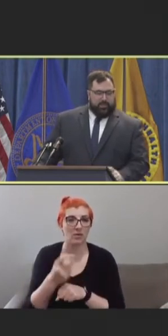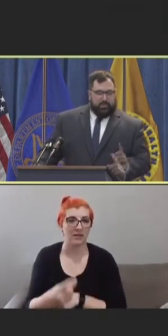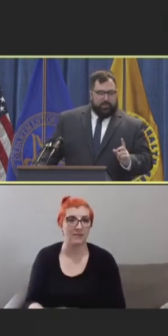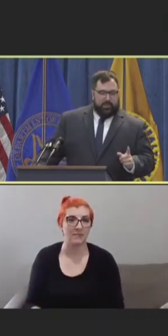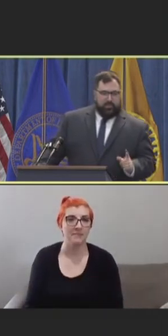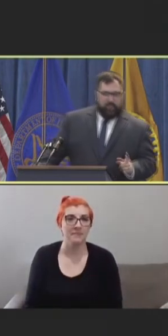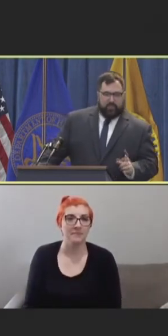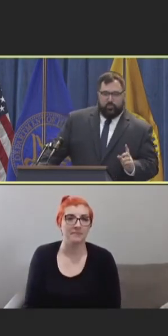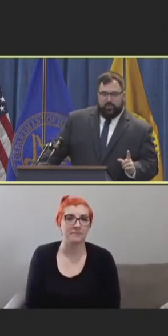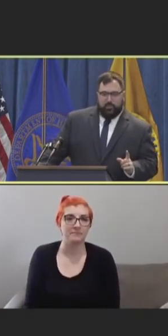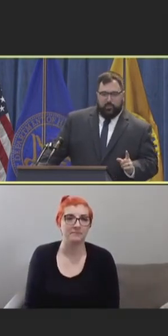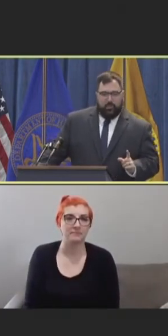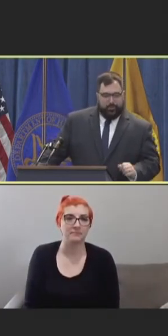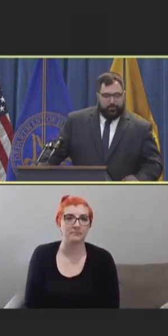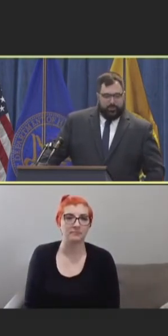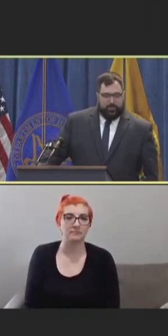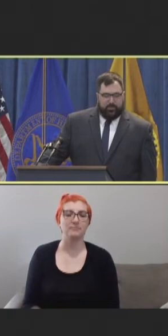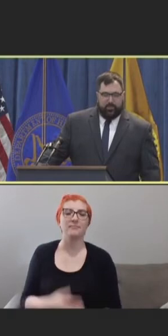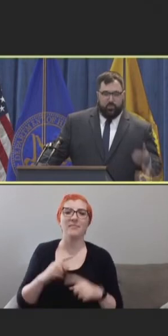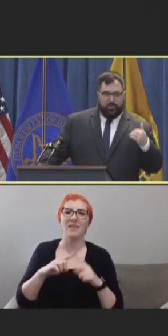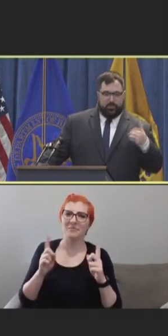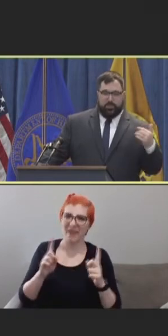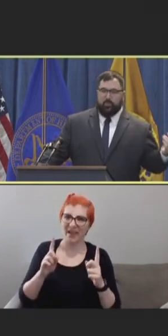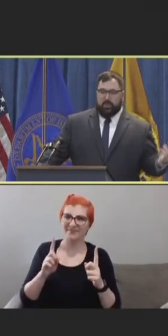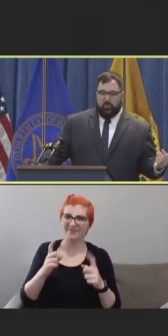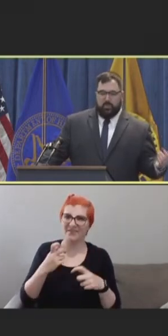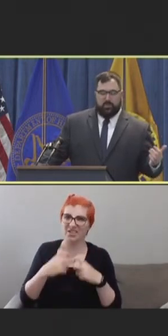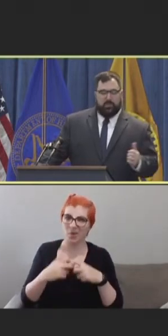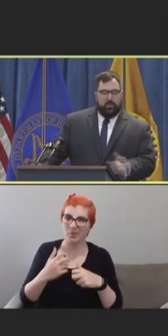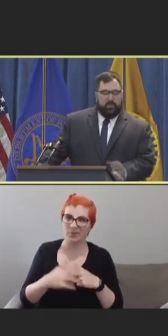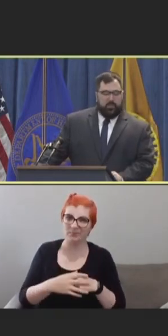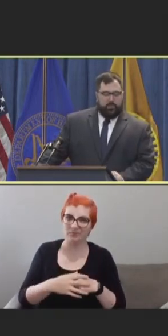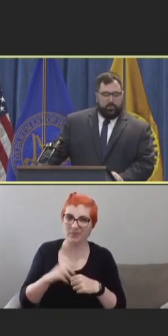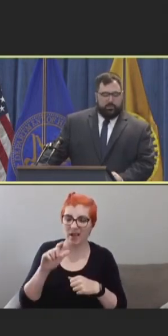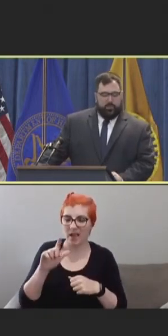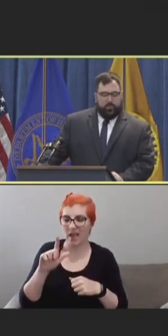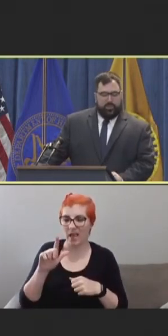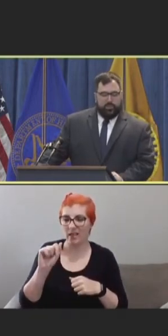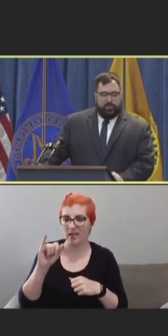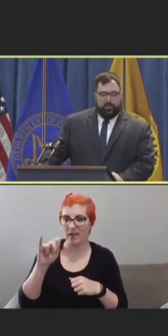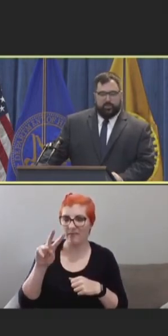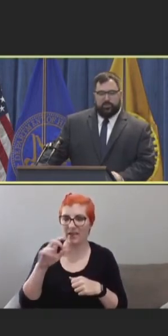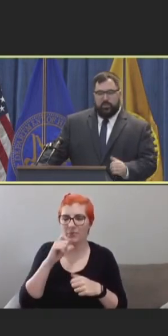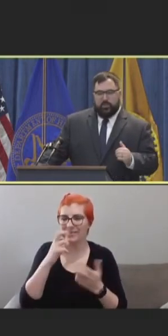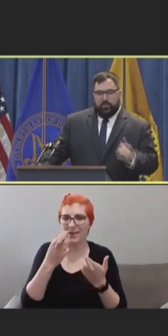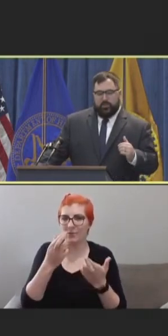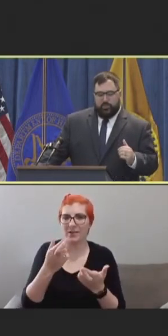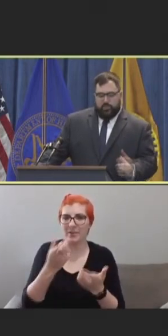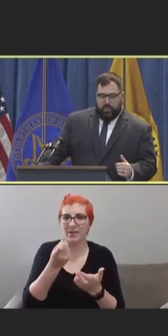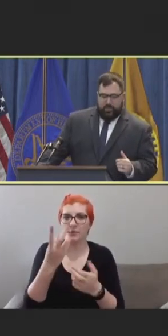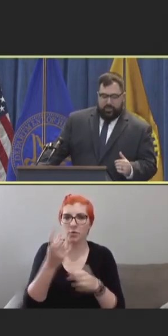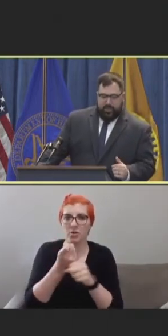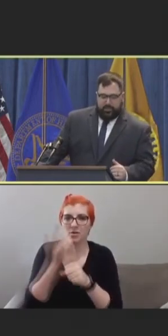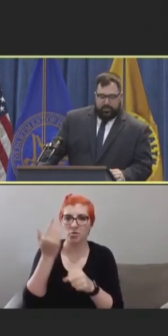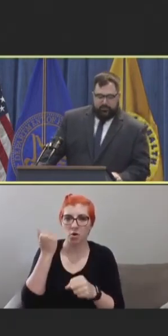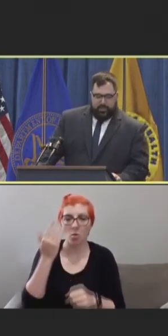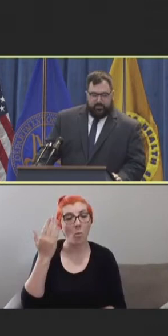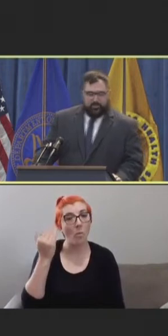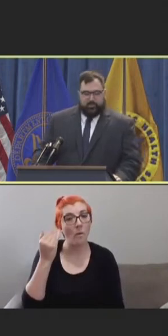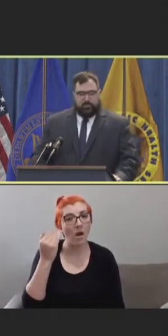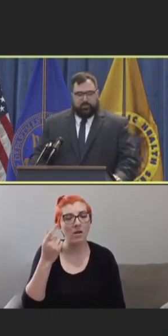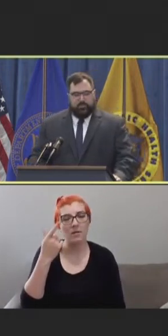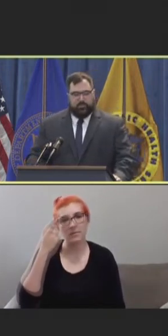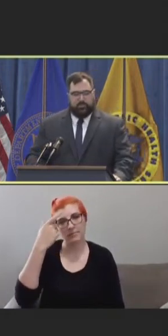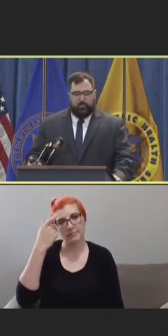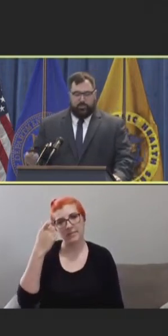But LAIV has a bit of a problem. It was not recommended a few years ago, and that's because it's thought that the